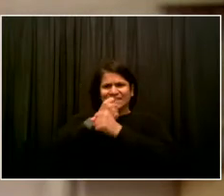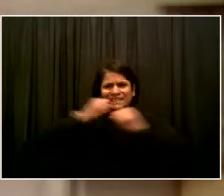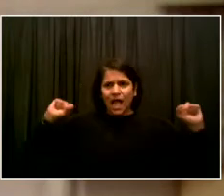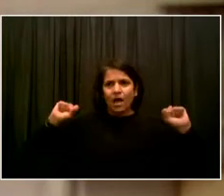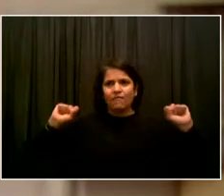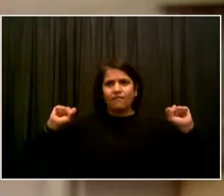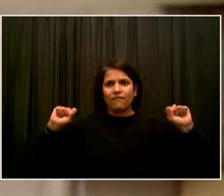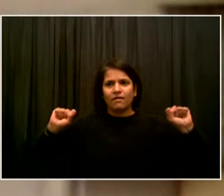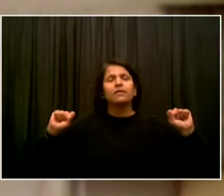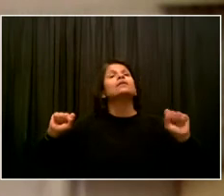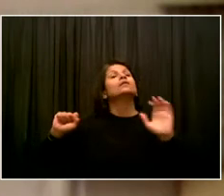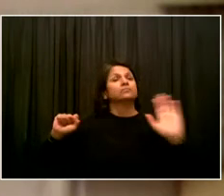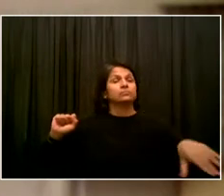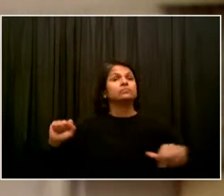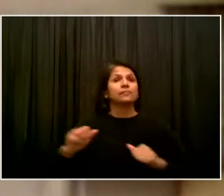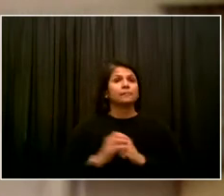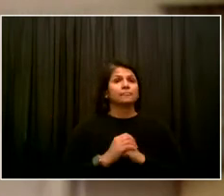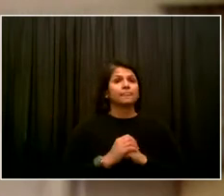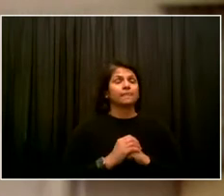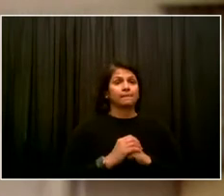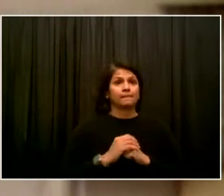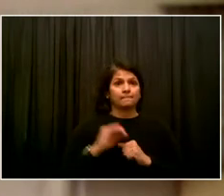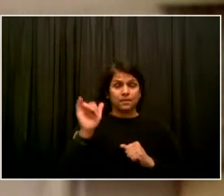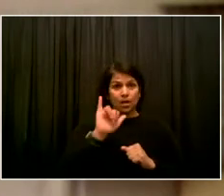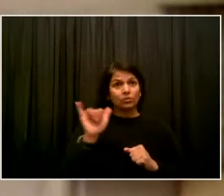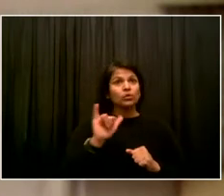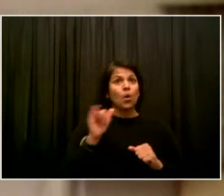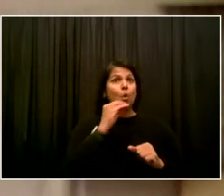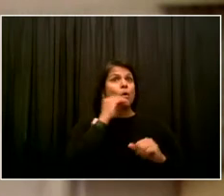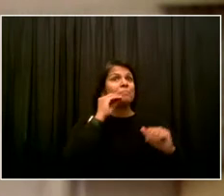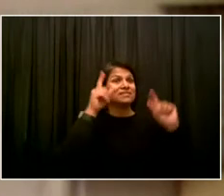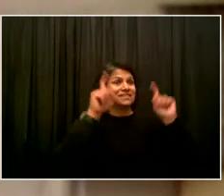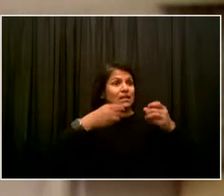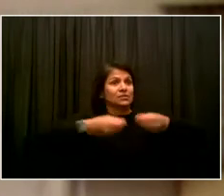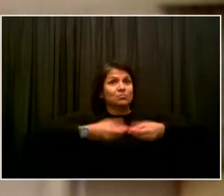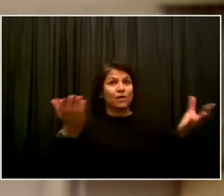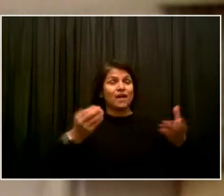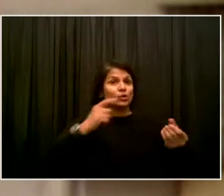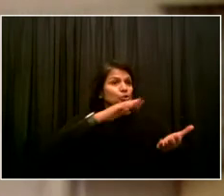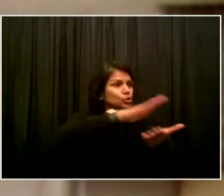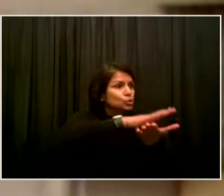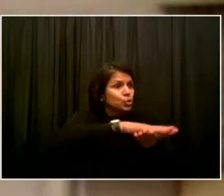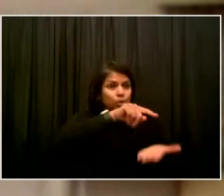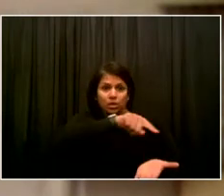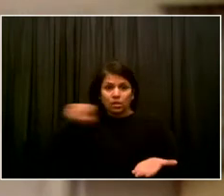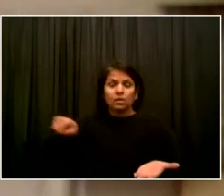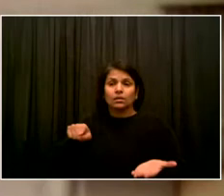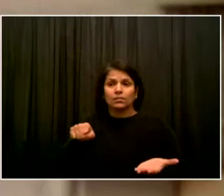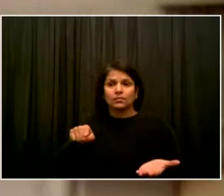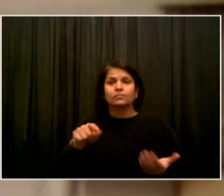that is why I've directed our Department of Homeland Security and Emergency Services to provide